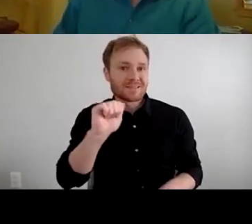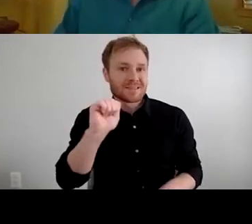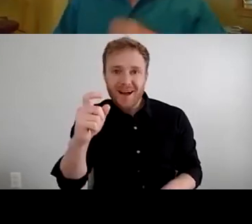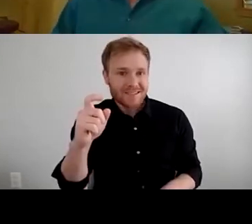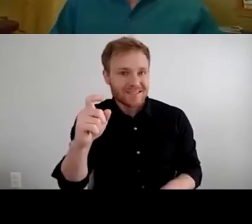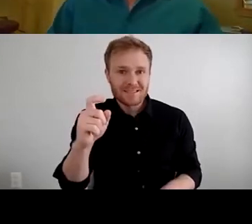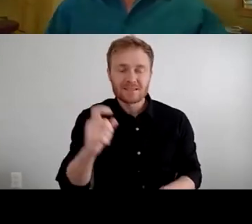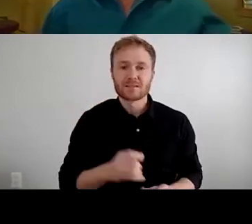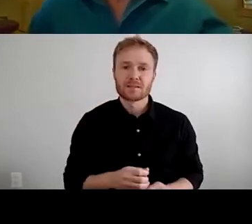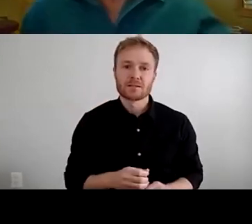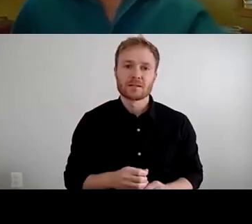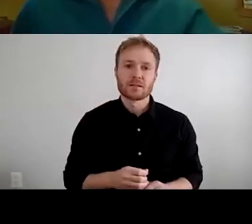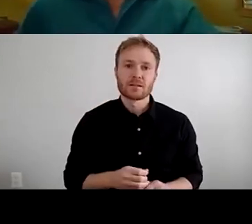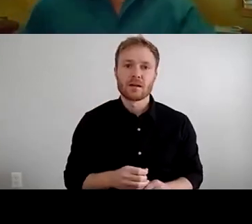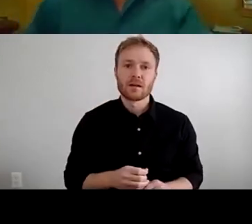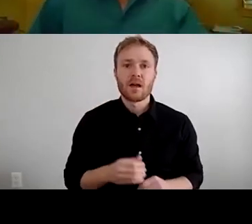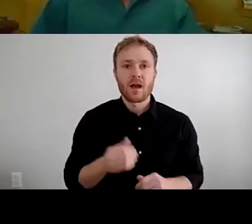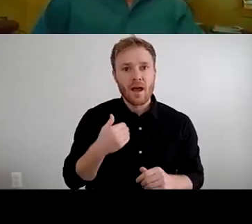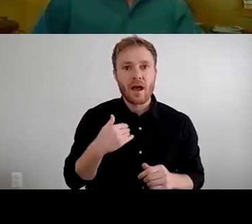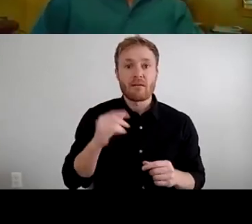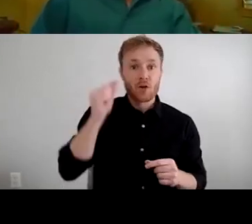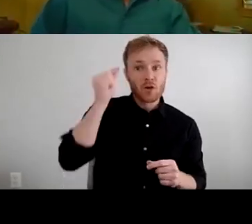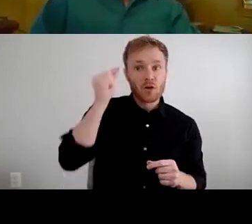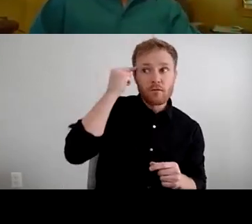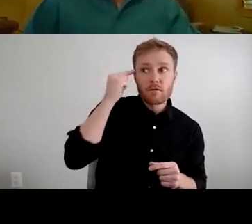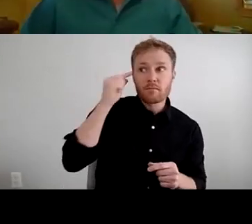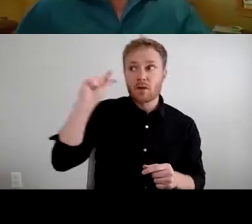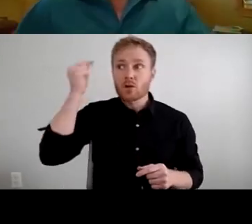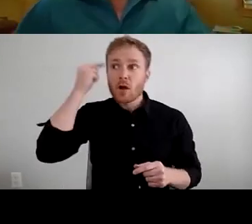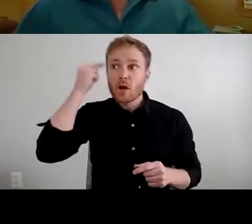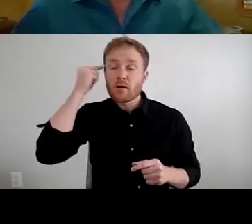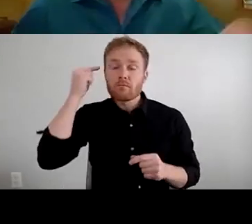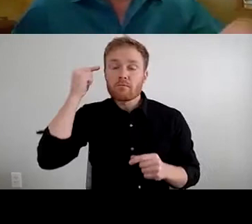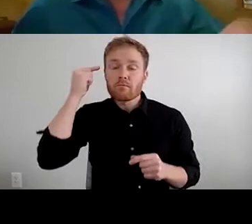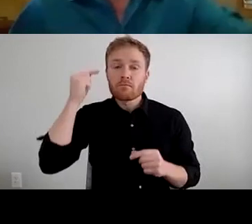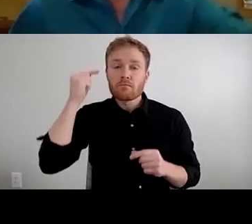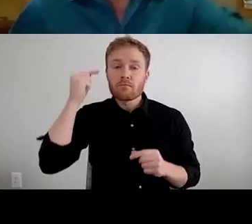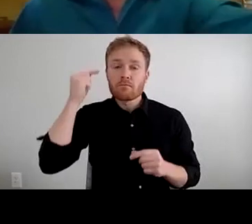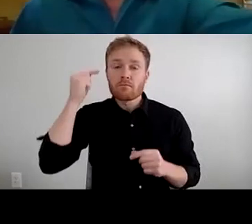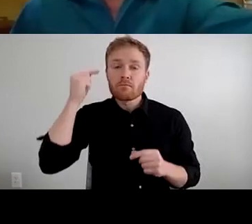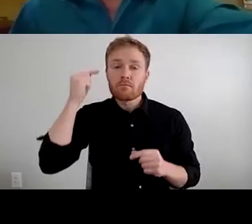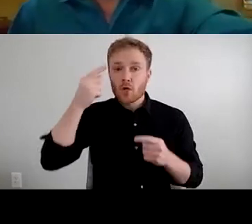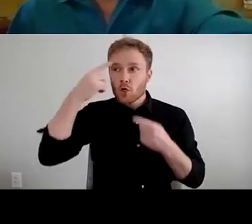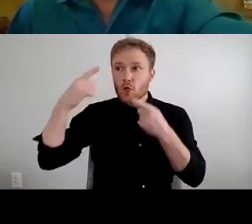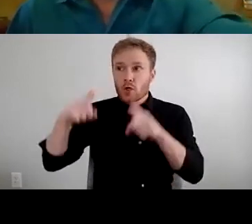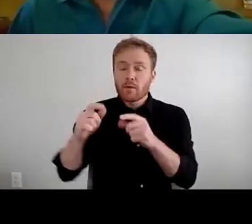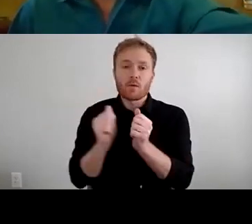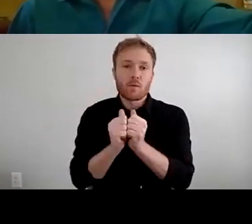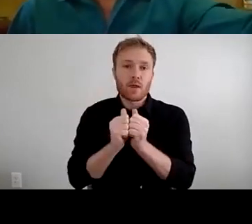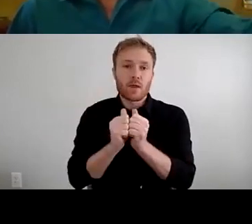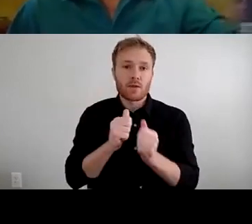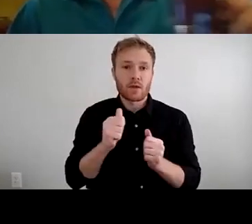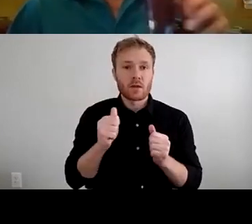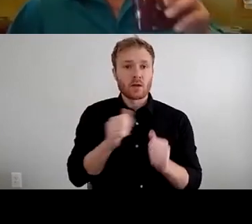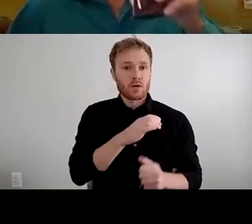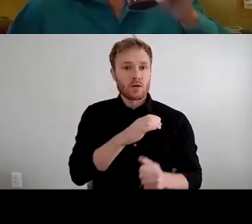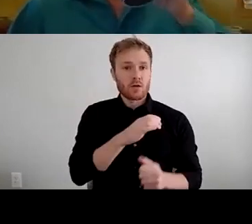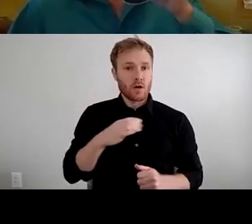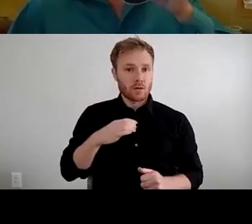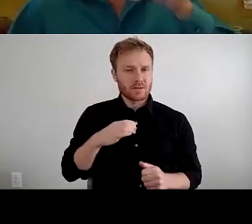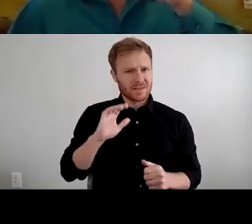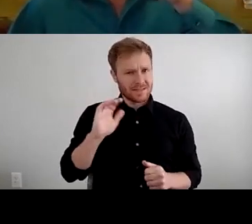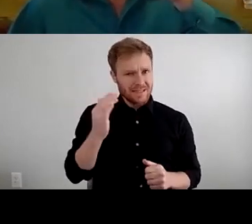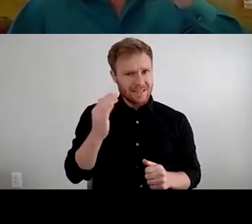a government-to-government agreement with Congress, and it seems to me that City Council has no respect for the oath that they